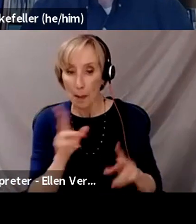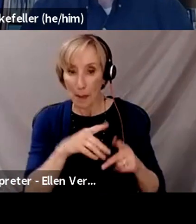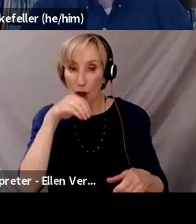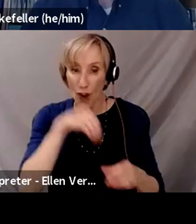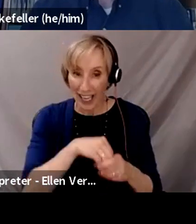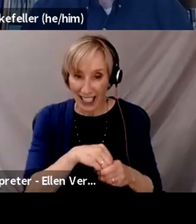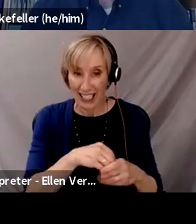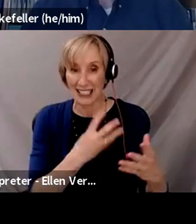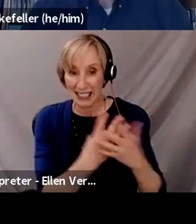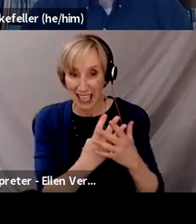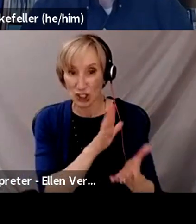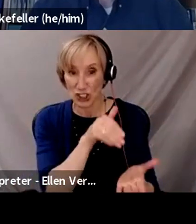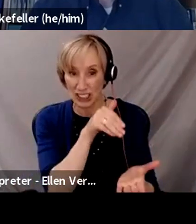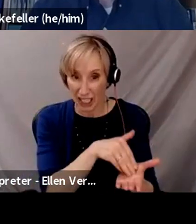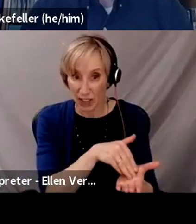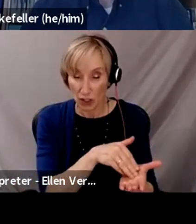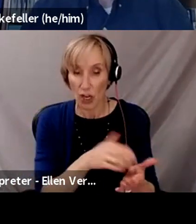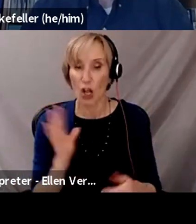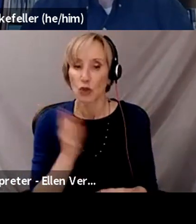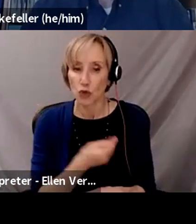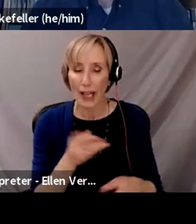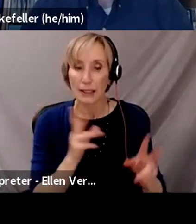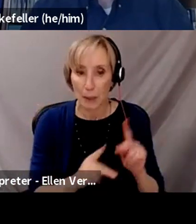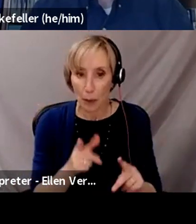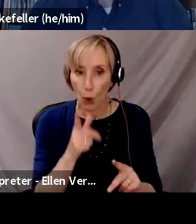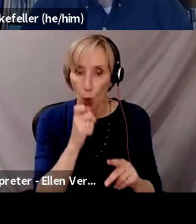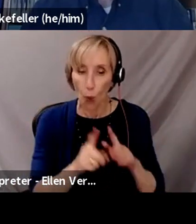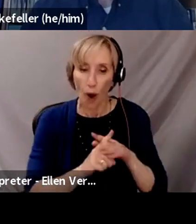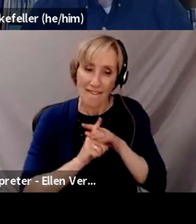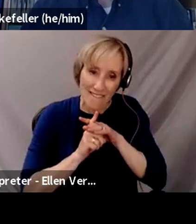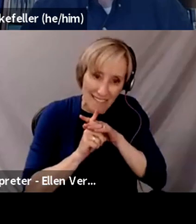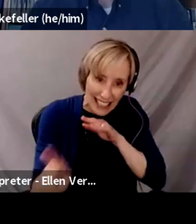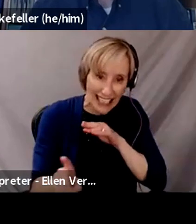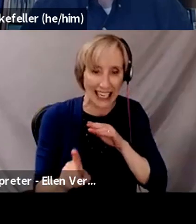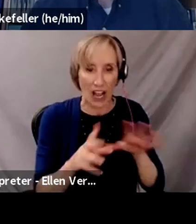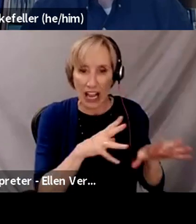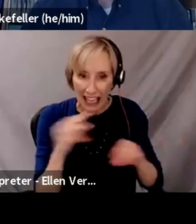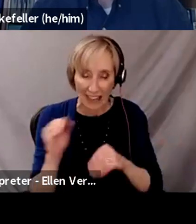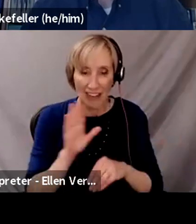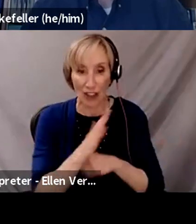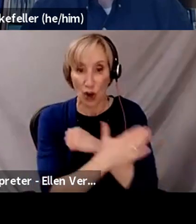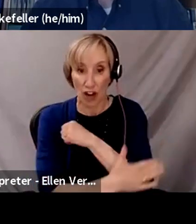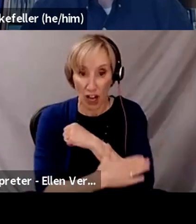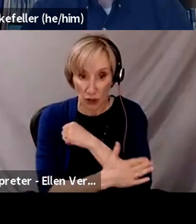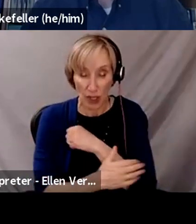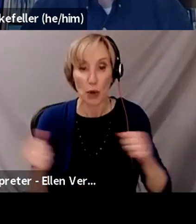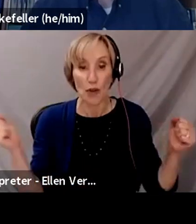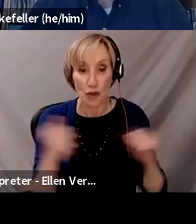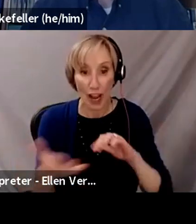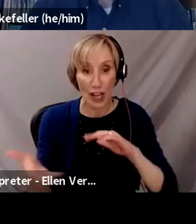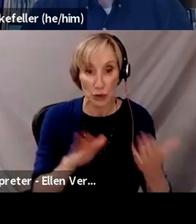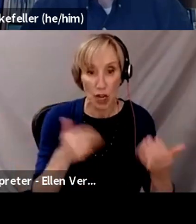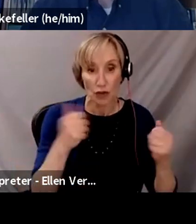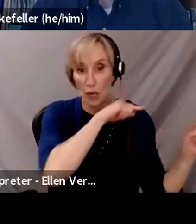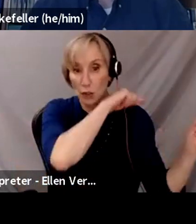centers. There are trans people who are fleeing their country because they were afraid to die and were trying to come to this country